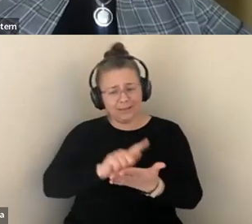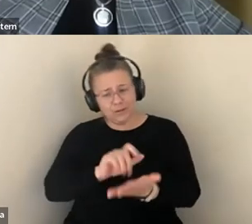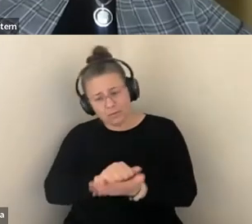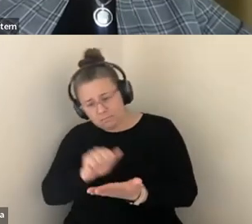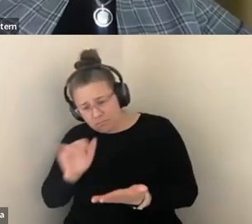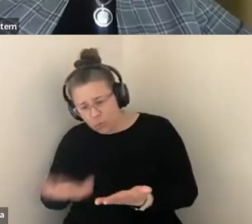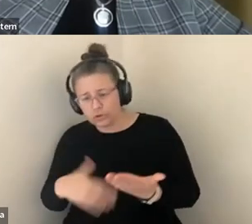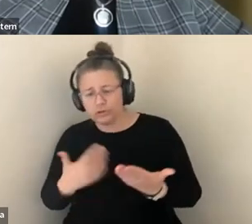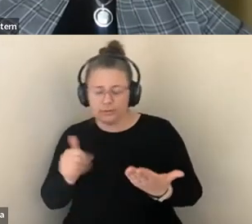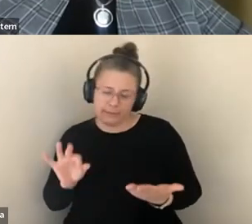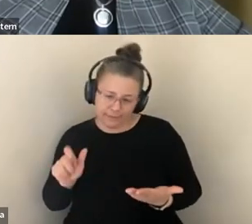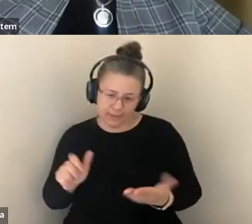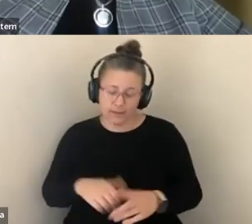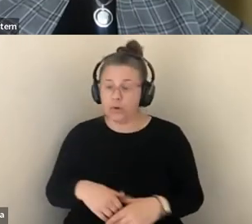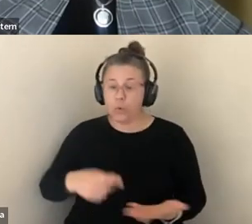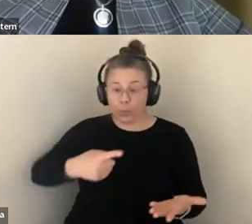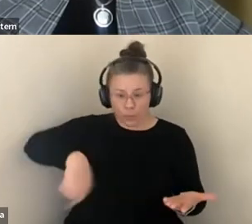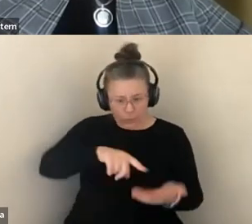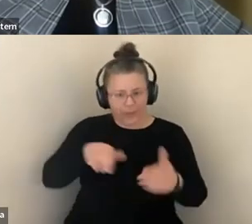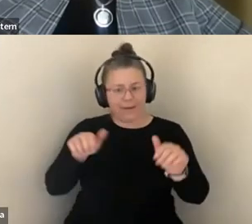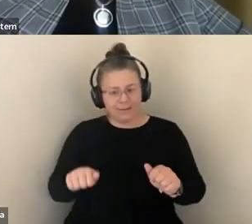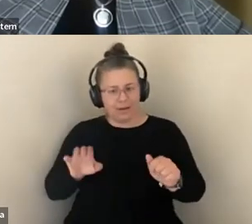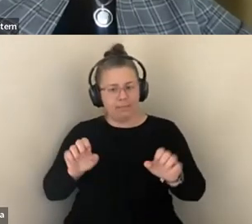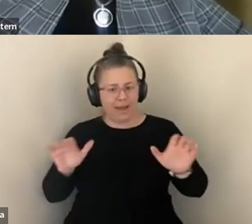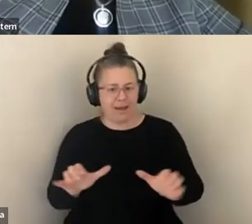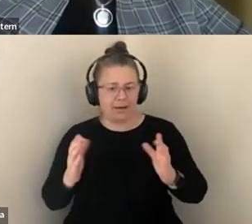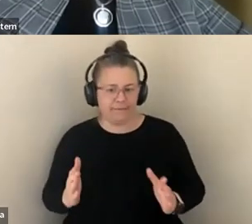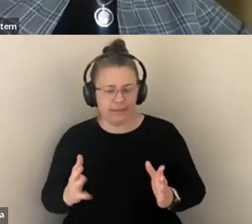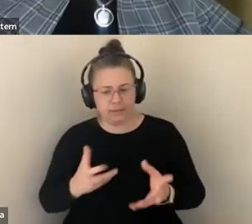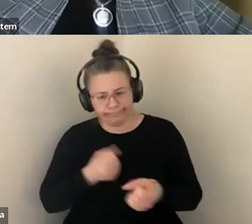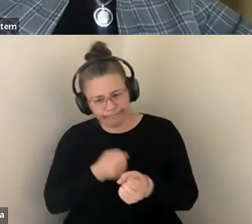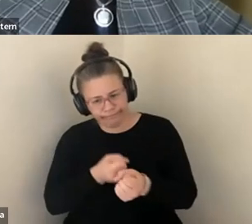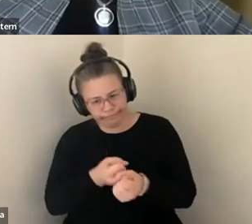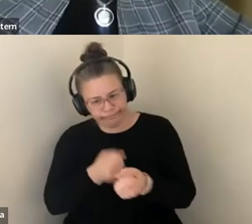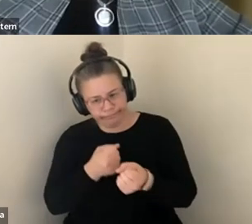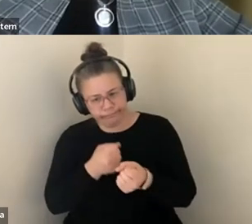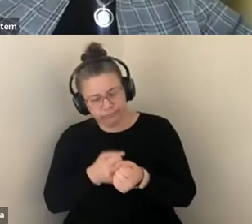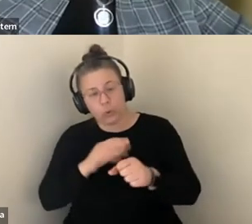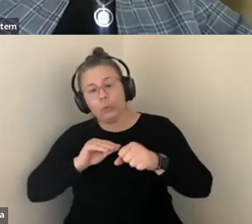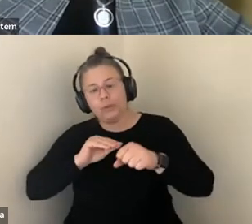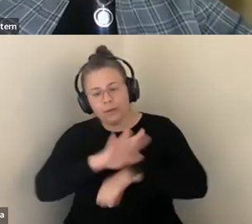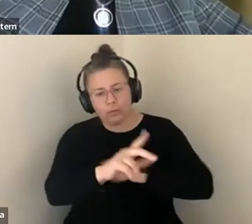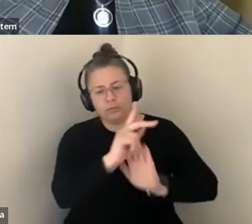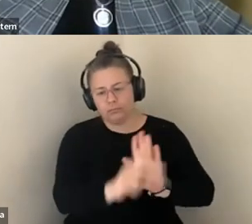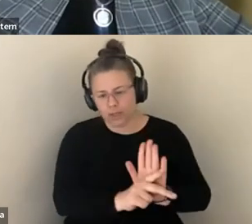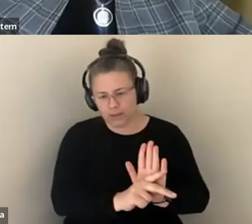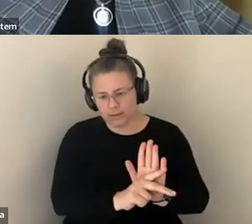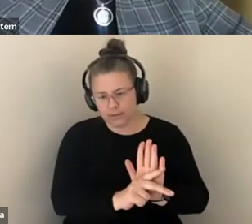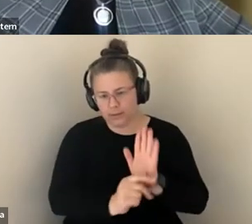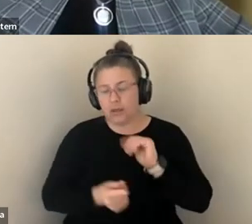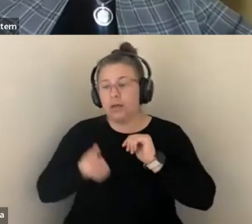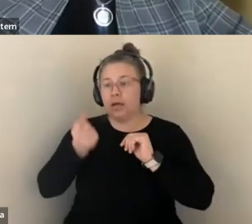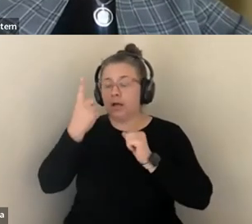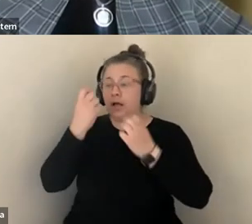activists to influence policy, but the solution to these problems has to be at a policy level